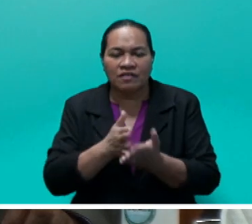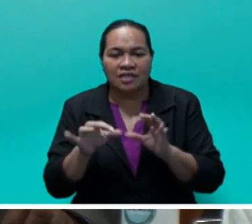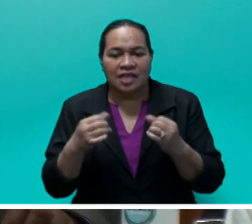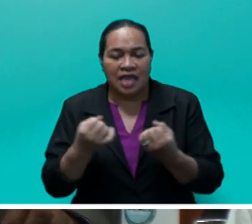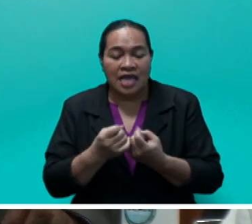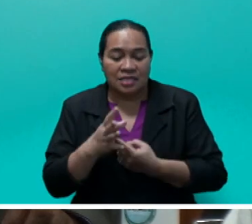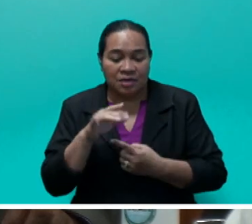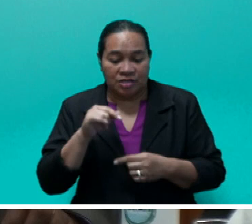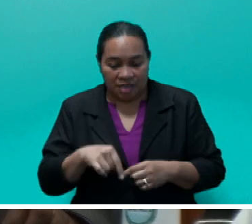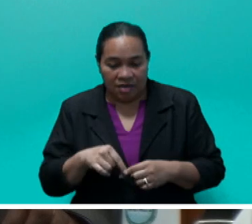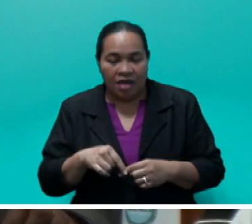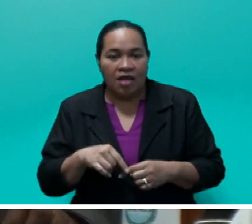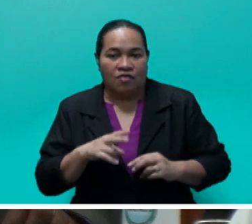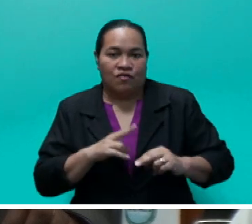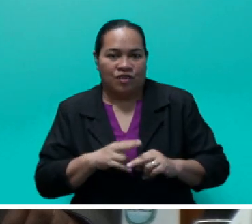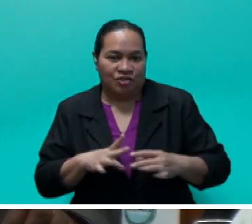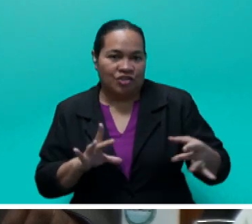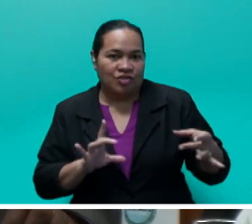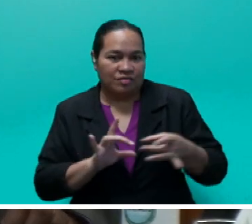Fiji's aviation policy.